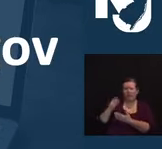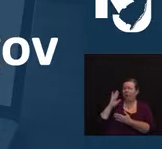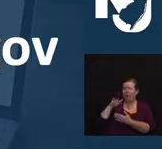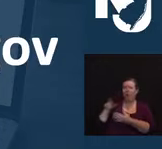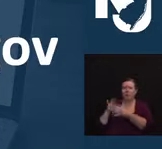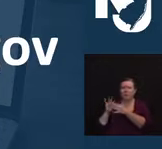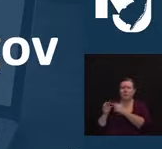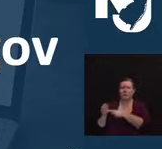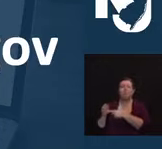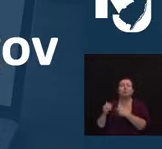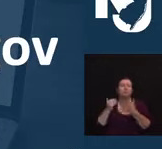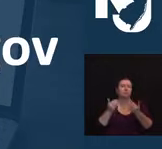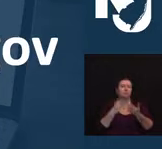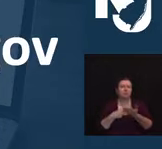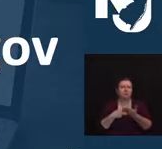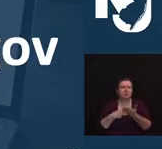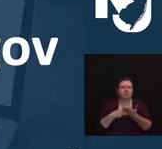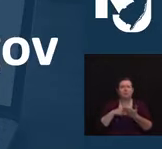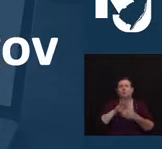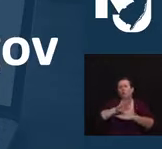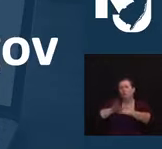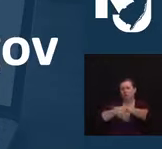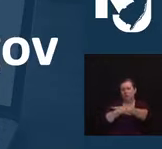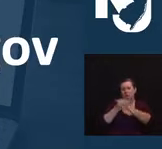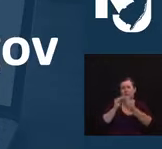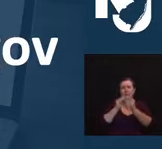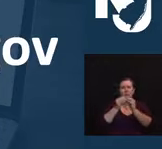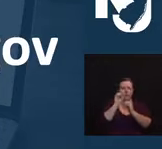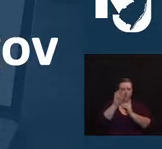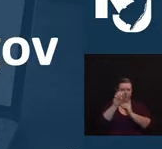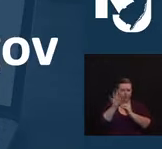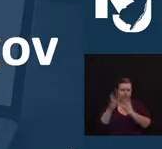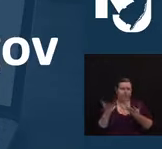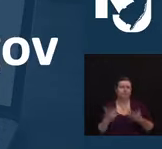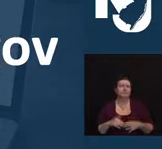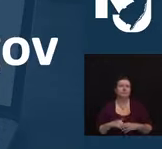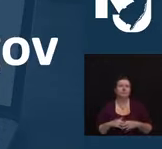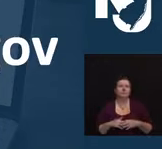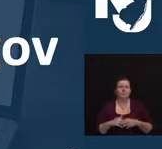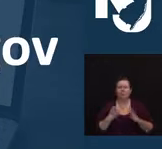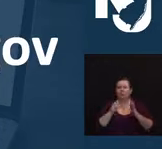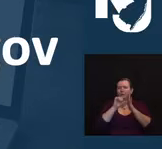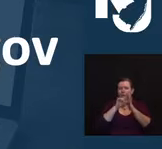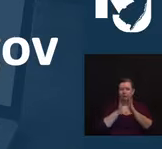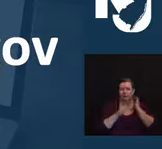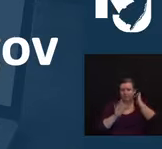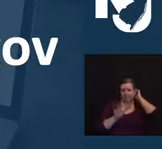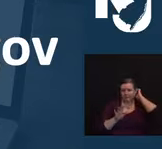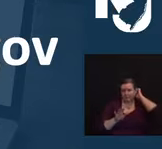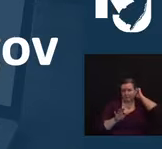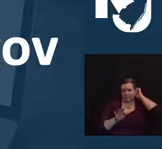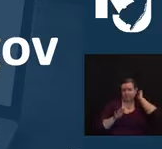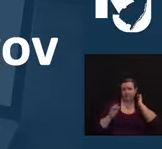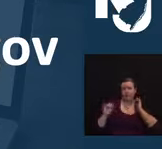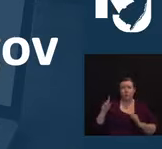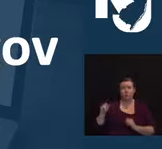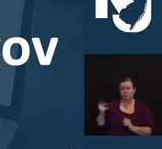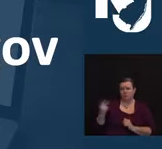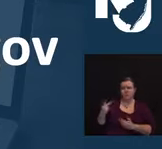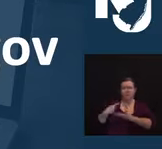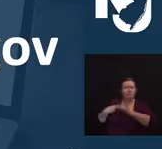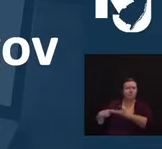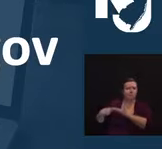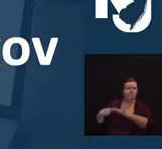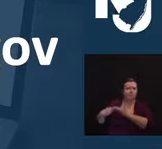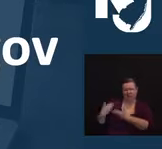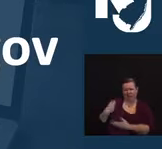numbers, I want to reiterate and expand on some things, again, that Judy and I touched upon in Monday's briefing as it pertains